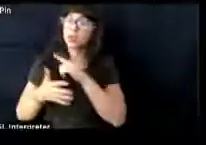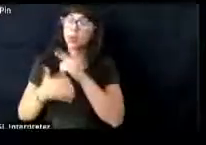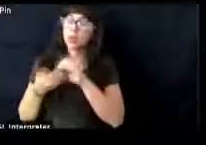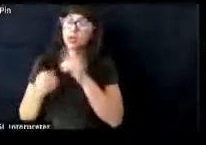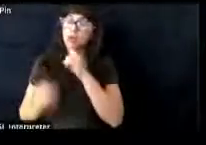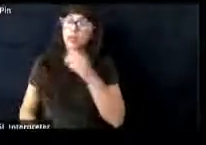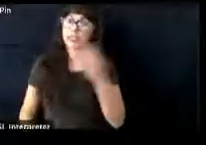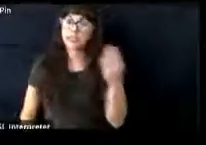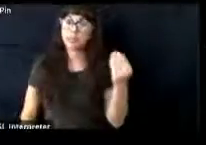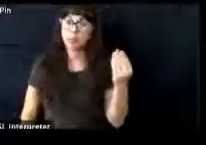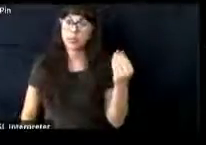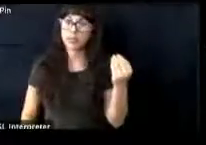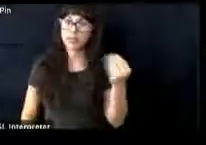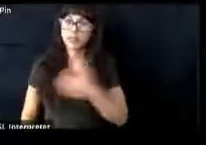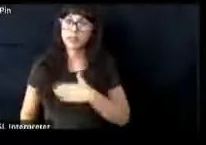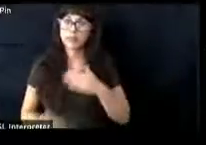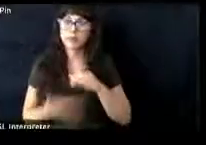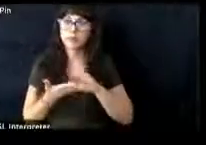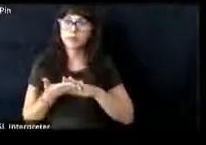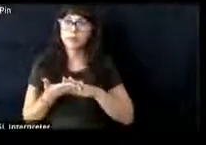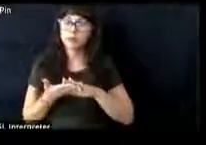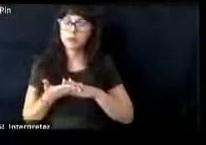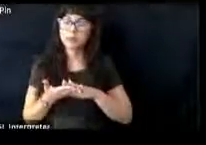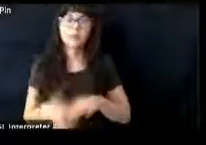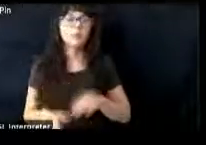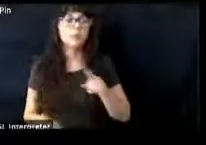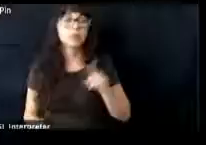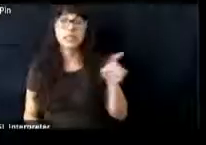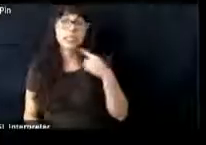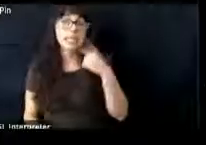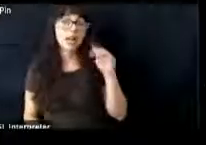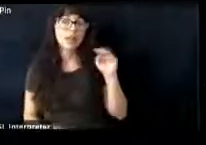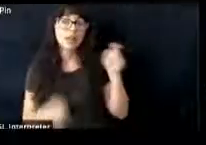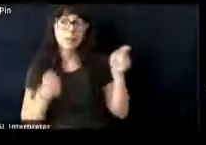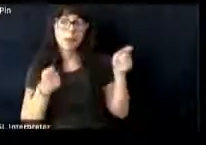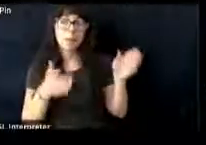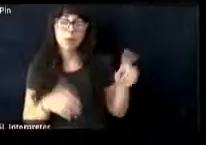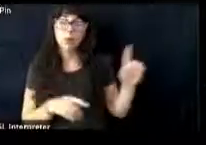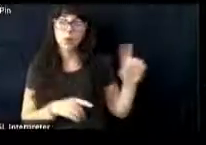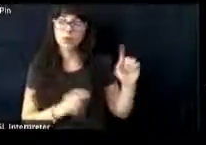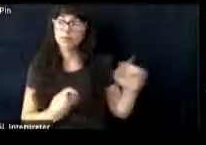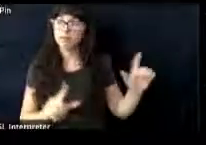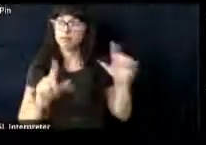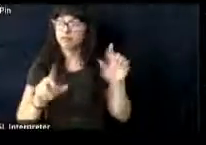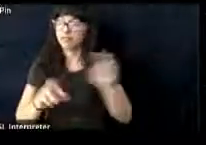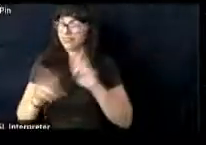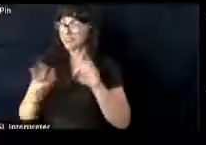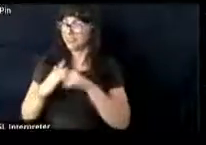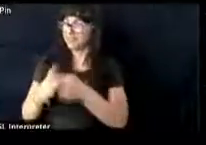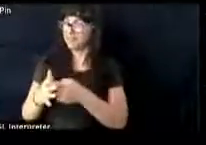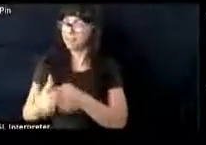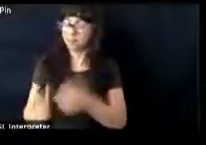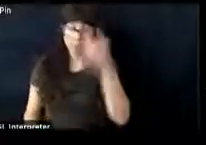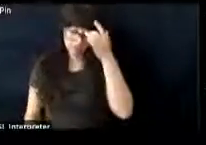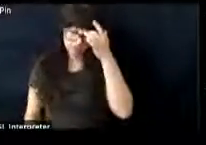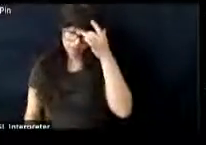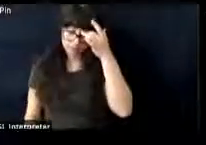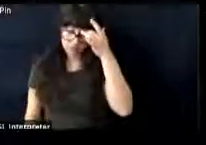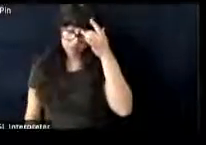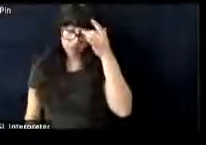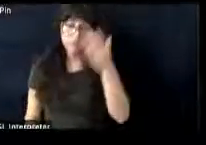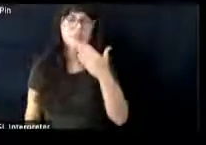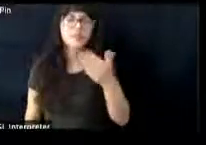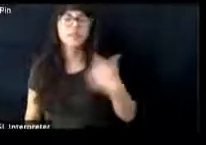14, if you'll please make note of that. And if you'll please let the mapper know what area you would like to discuss, the floor is yours. Thank you.